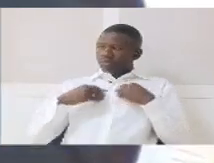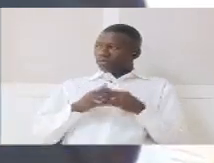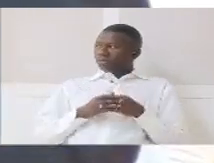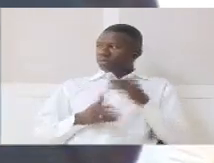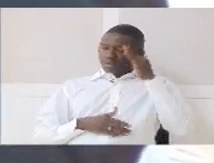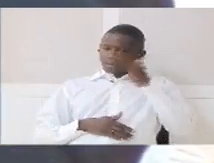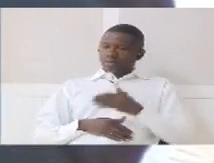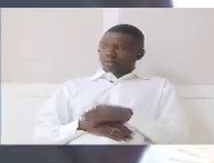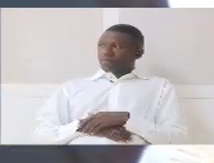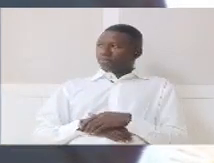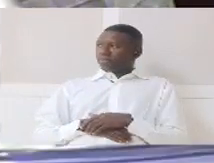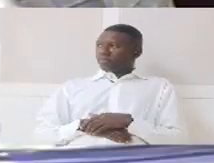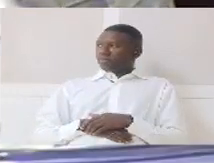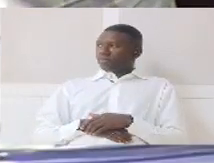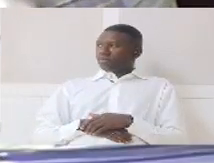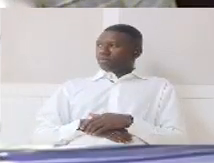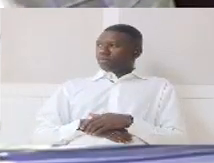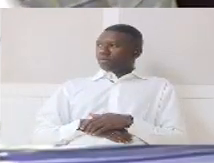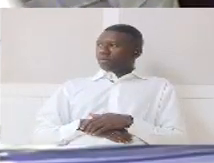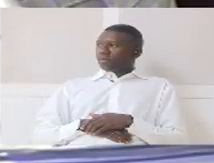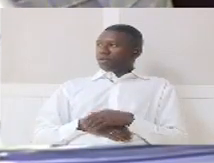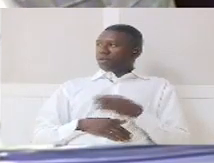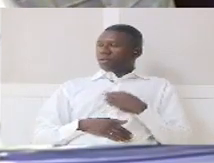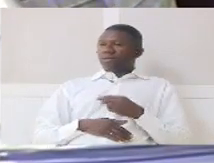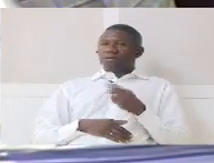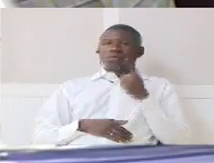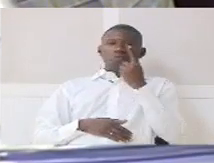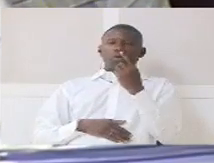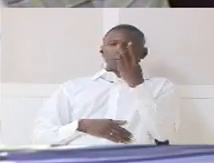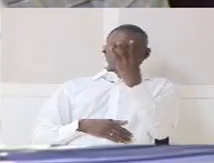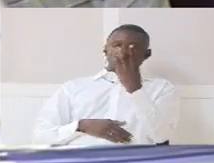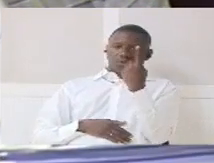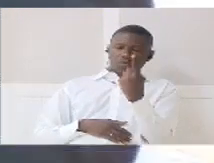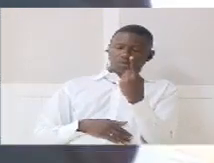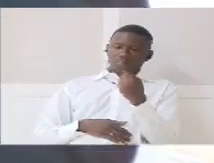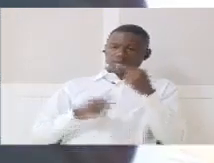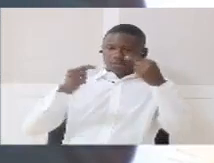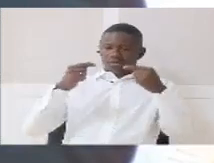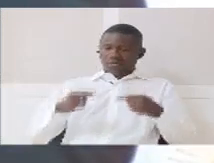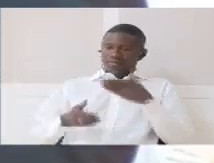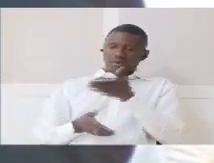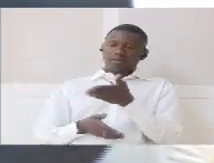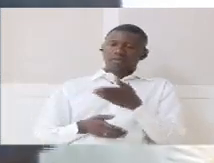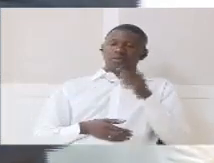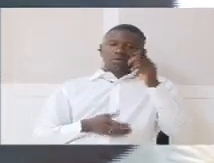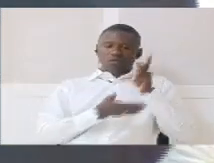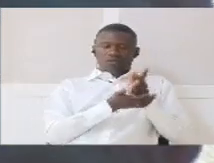Thank you very much. It is therefore exhibit 131, the statement of this witness. Thank you, Mr. Chair.